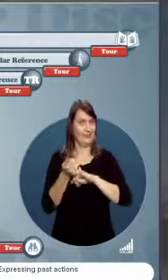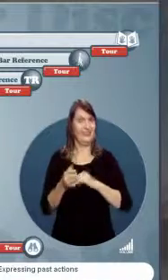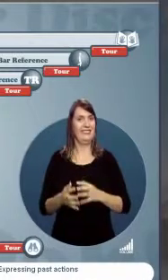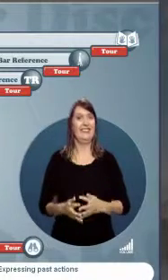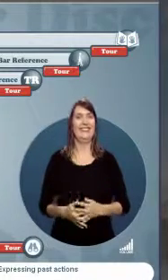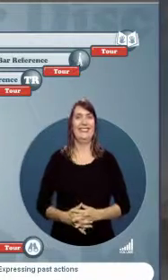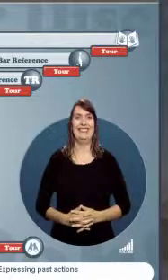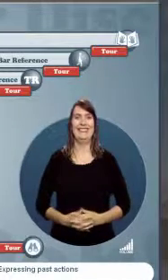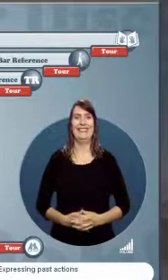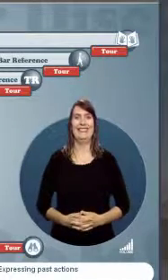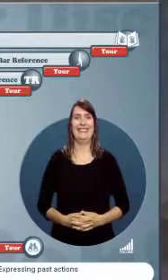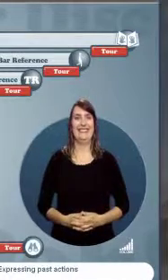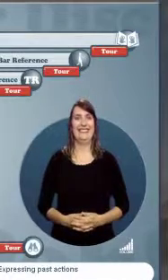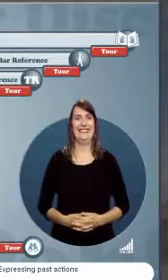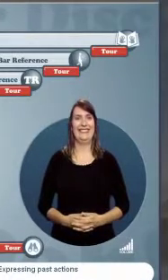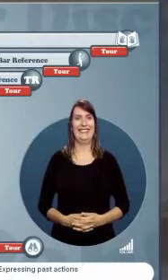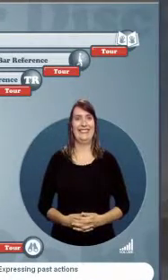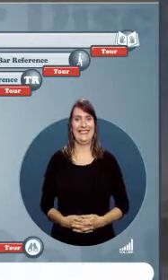Expressing past actions.